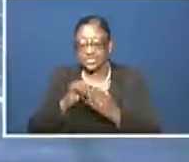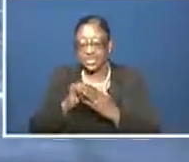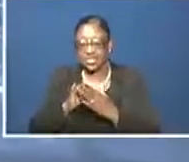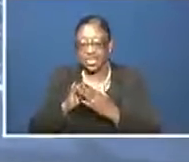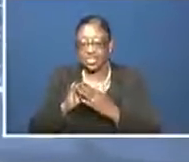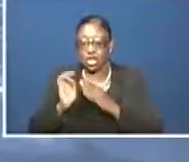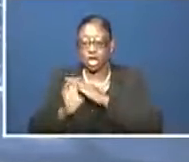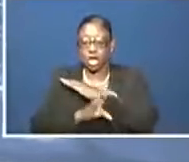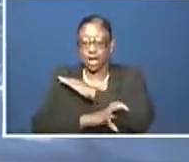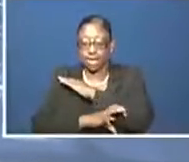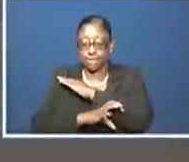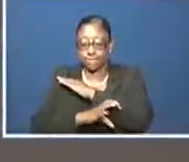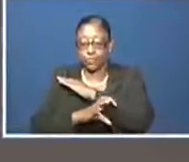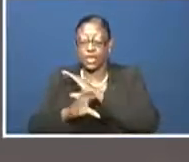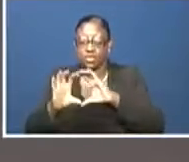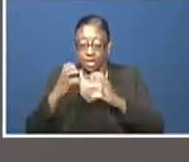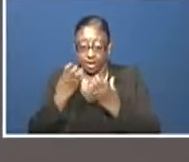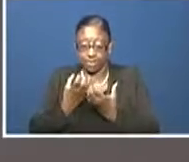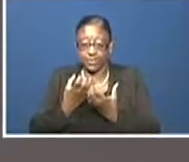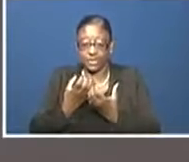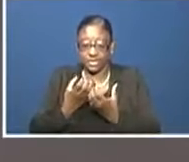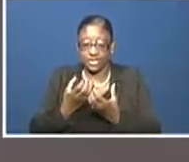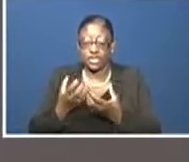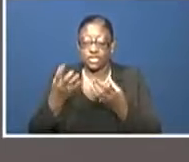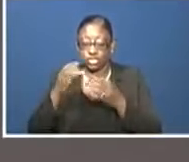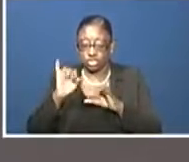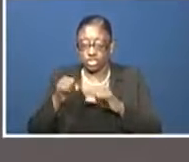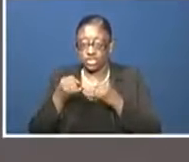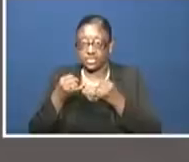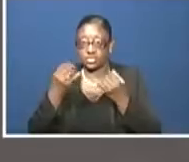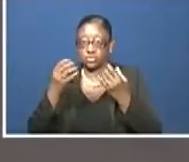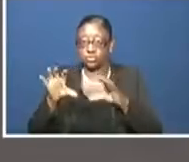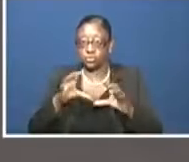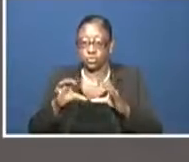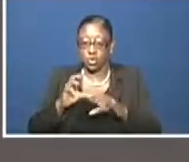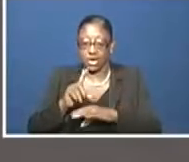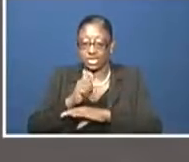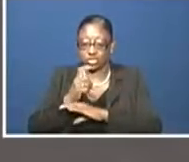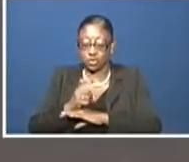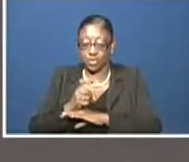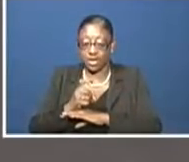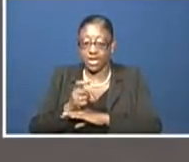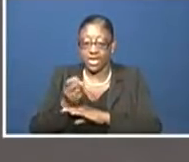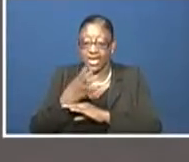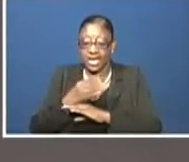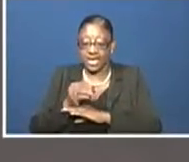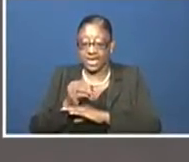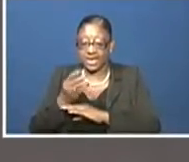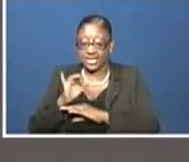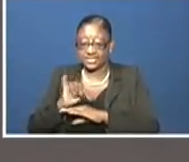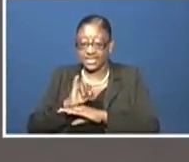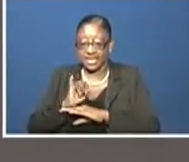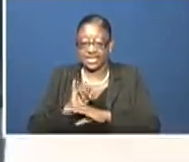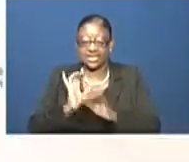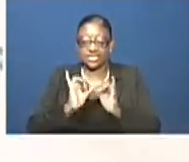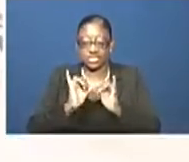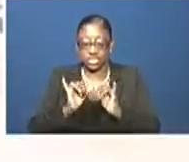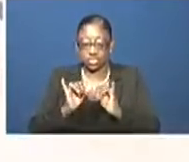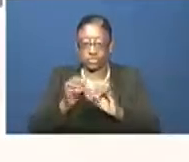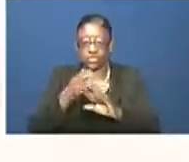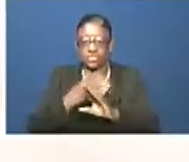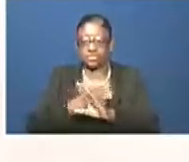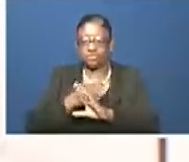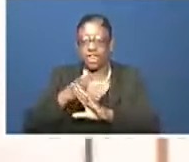just recently wrapped up works on a 10-mile paving project on Exuma, and also as the island continues to develop at a